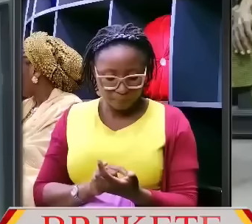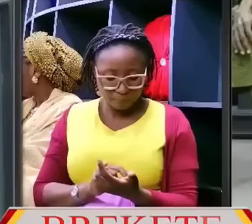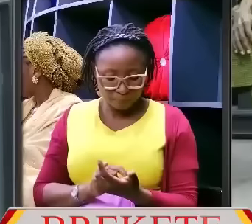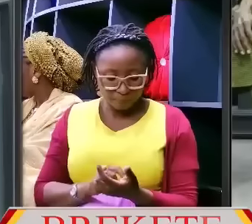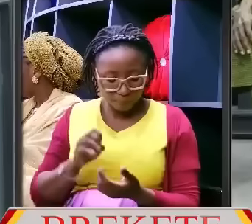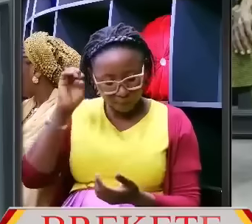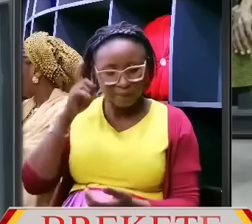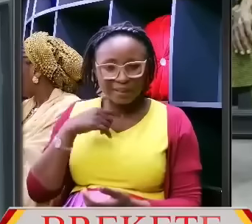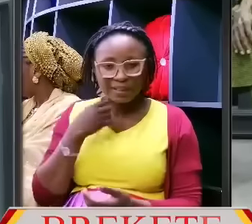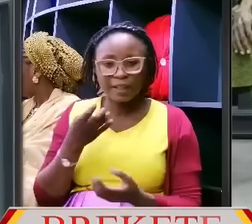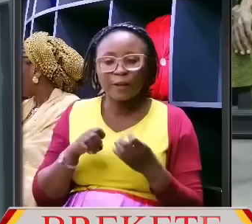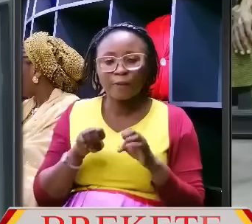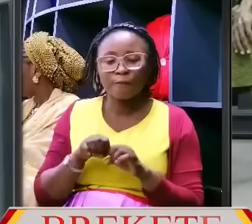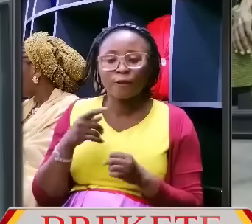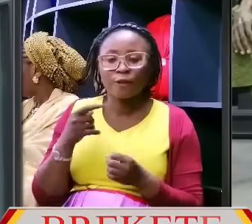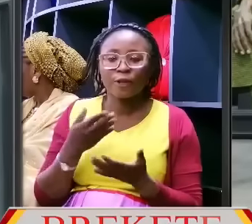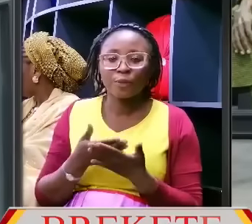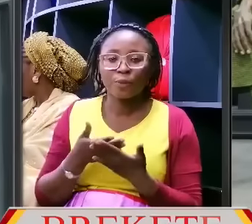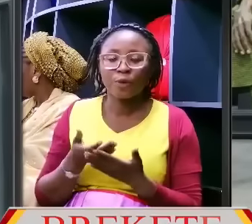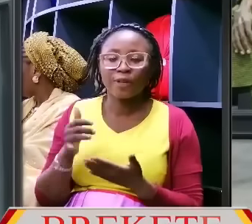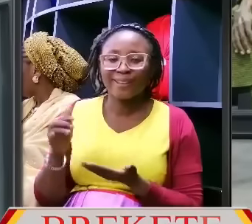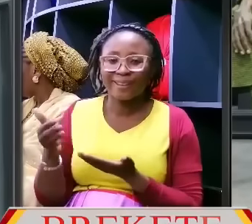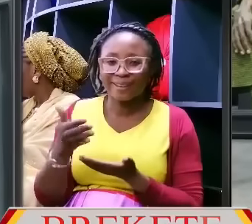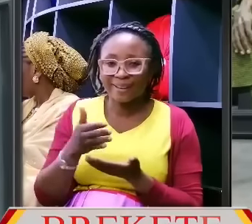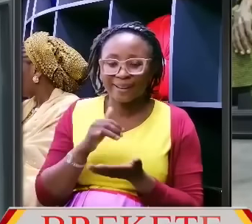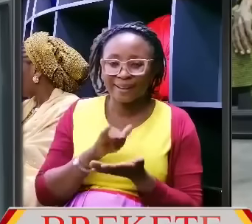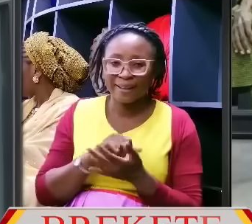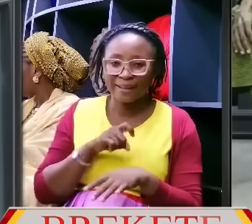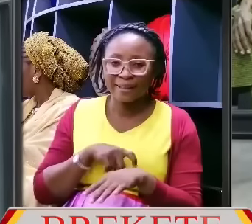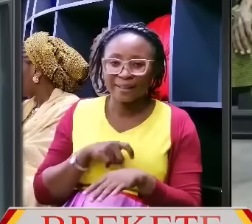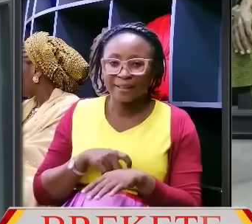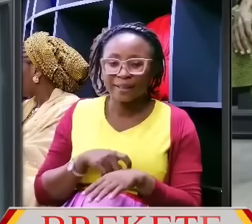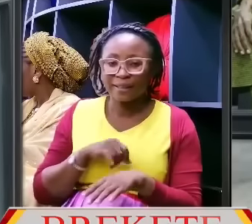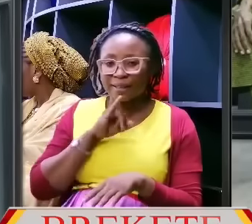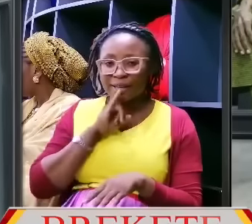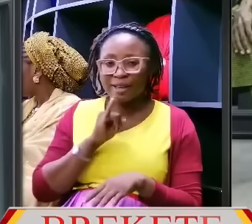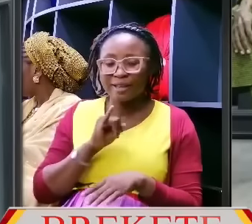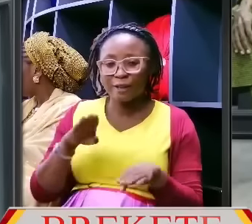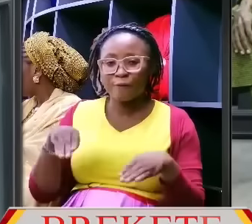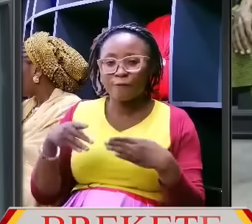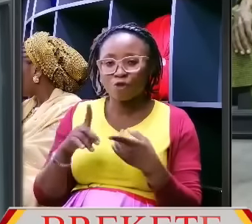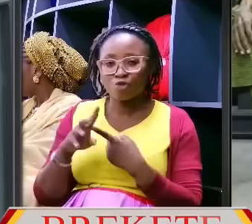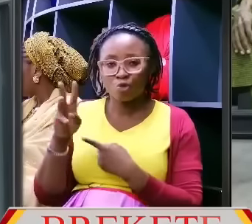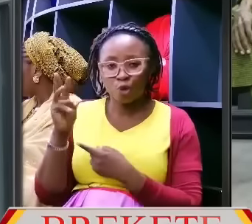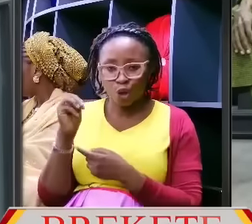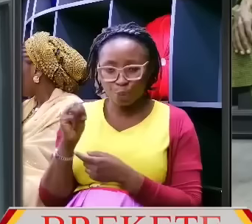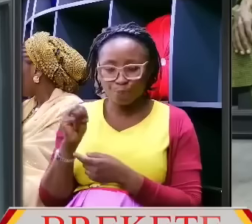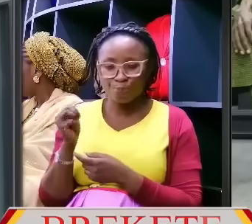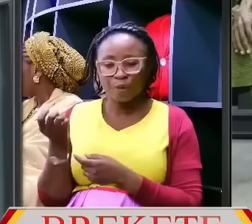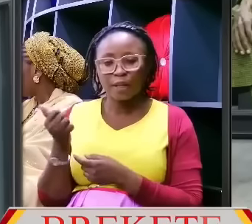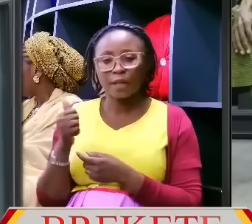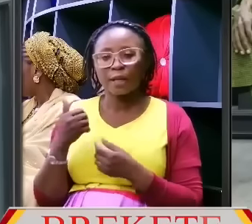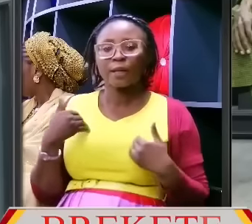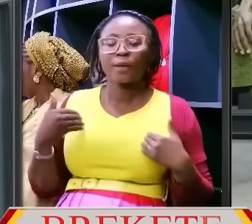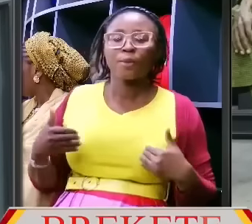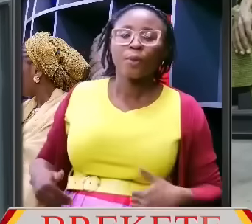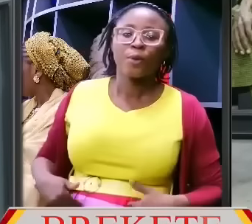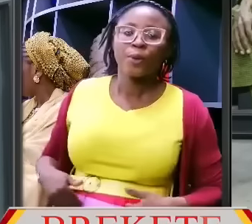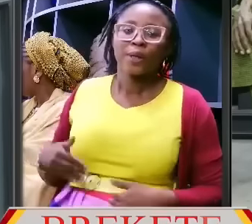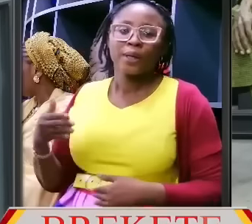talks say, even the money where they gather that time, say na for his hand. If anybody